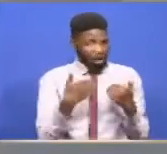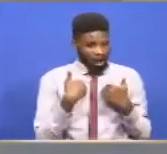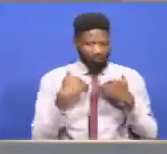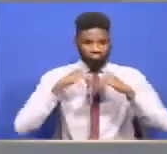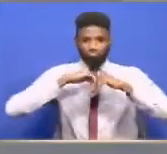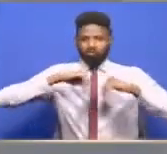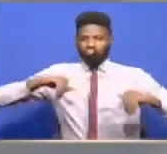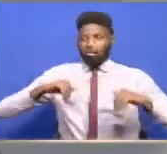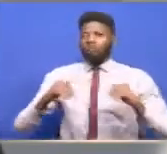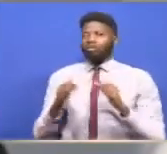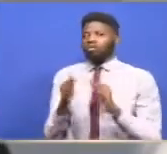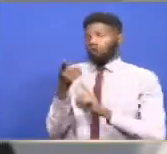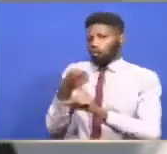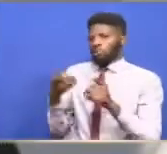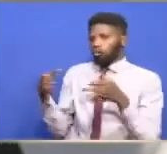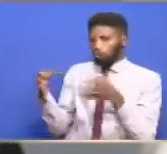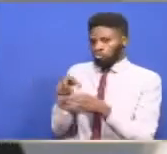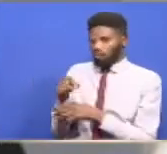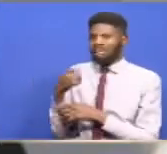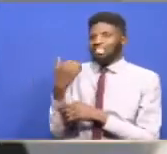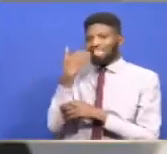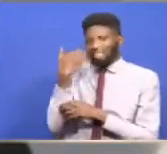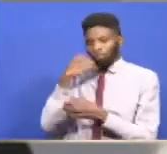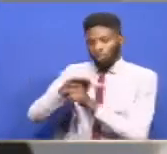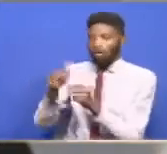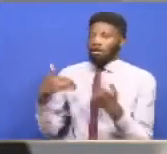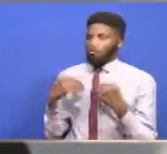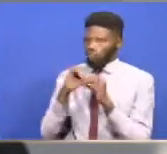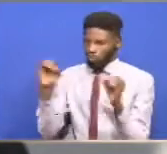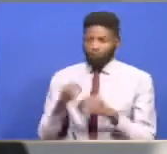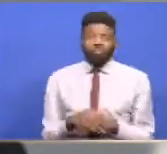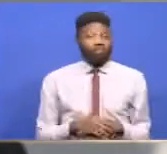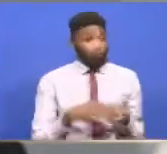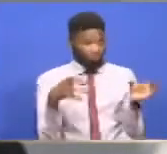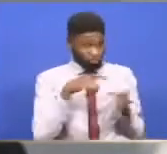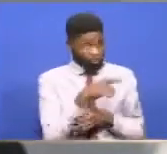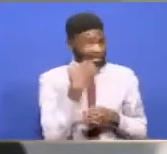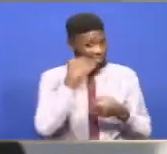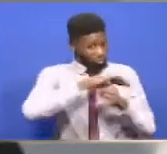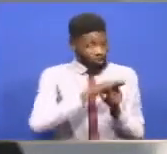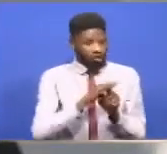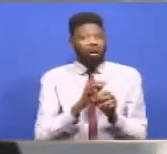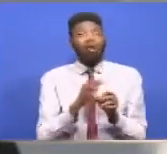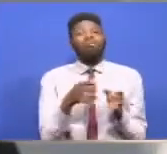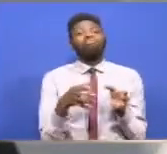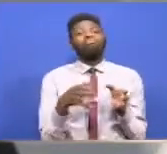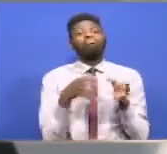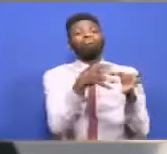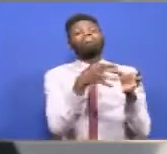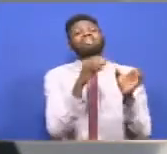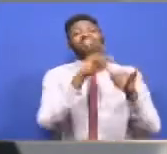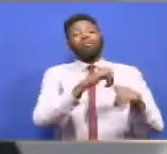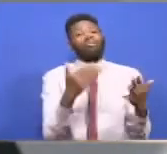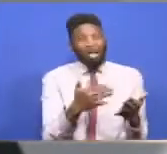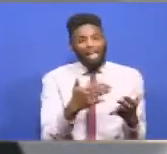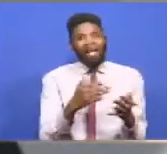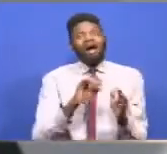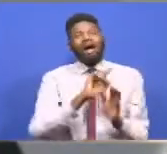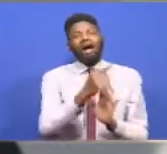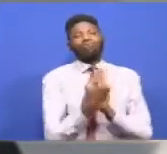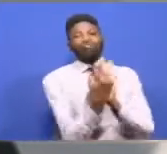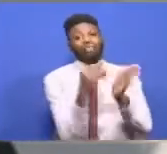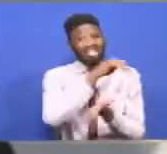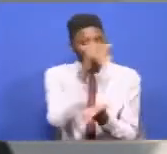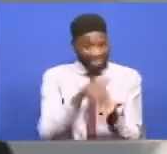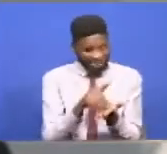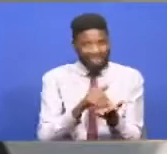So we have moved these cases to the isolation center that is at Tum, and that